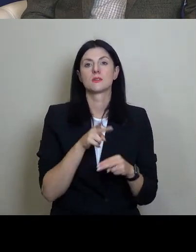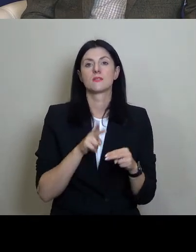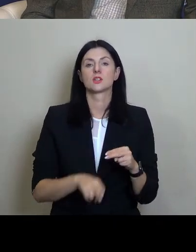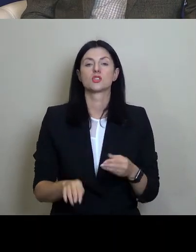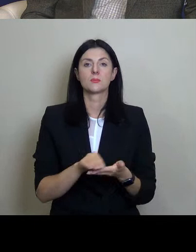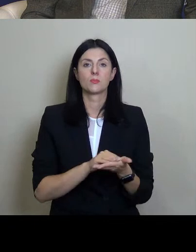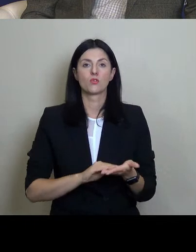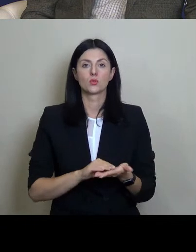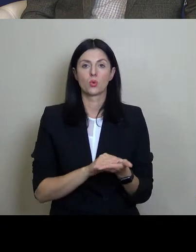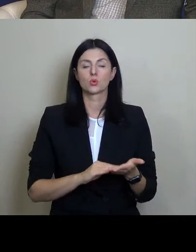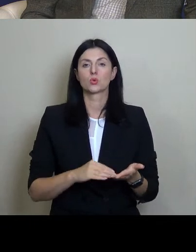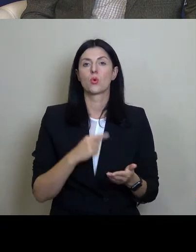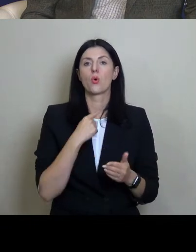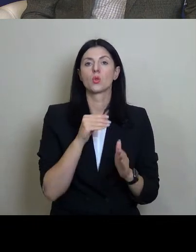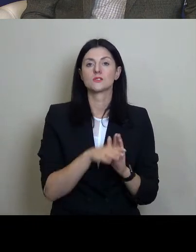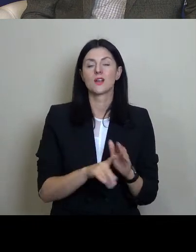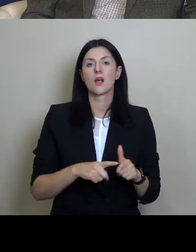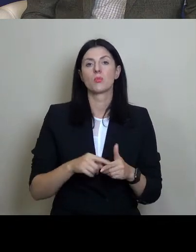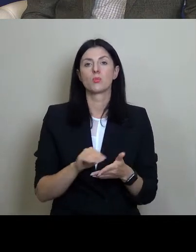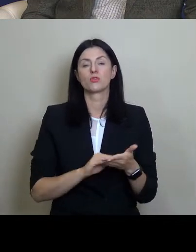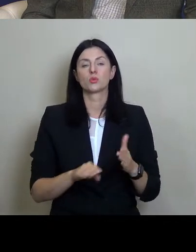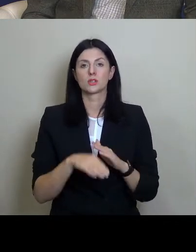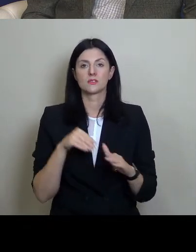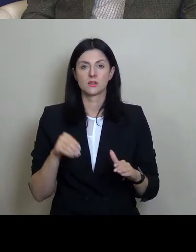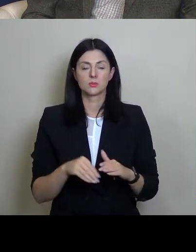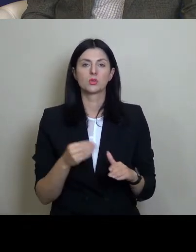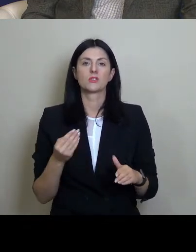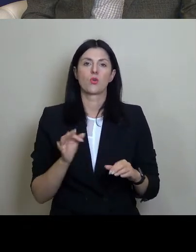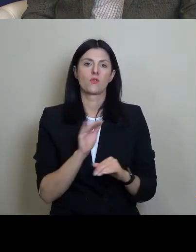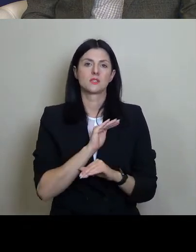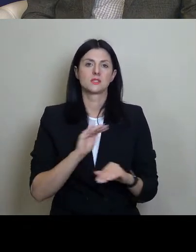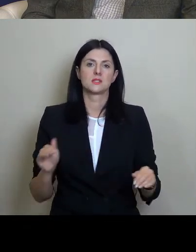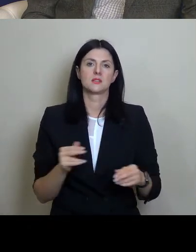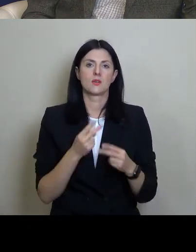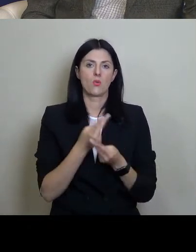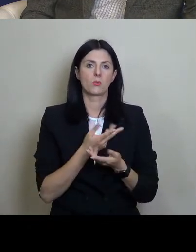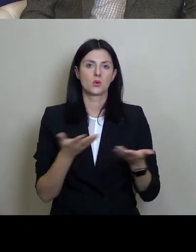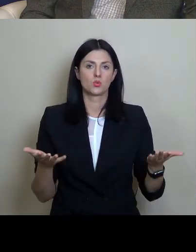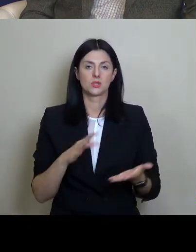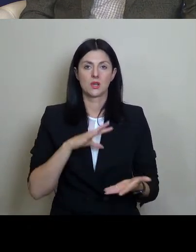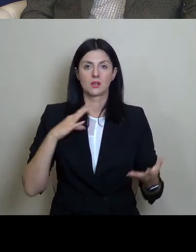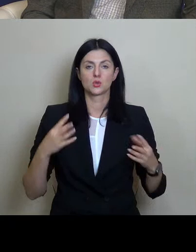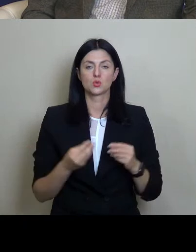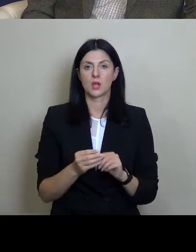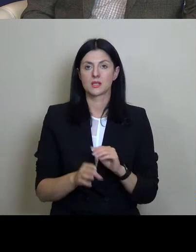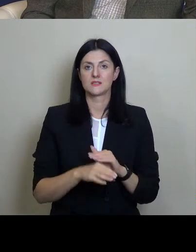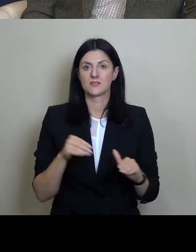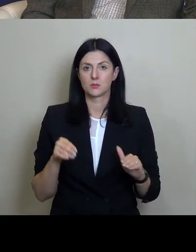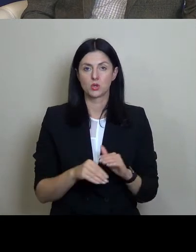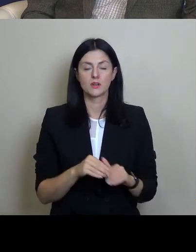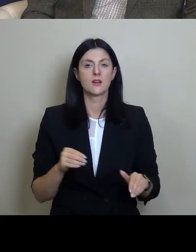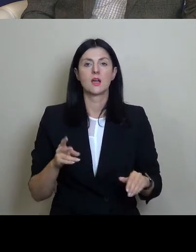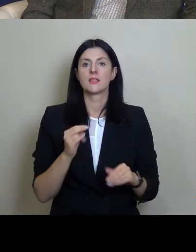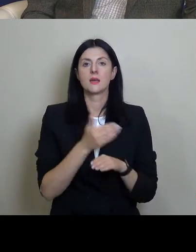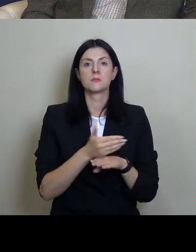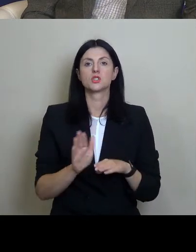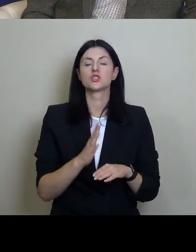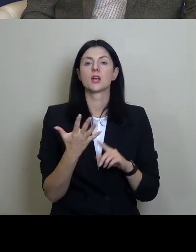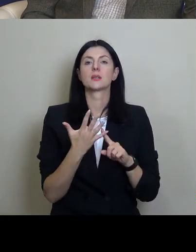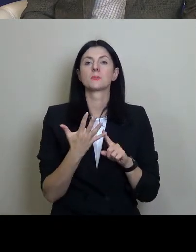first round is completed and the second round is completed, then official promulgation of the results of the